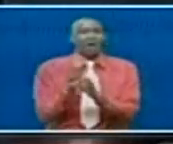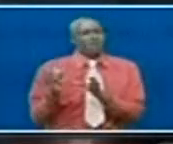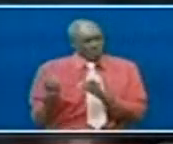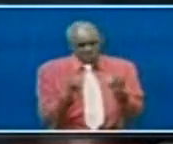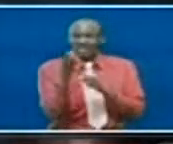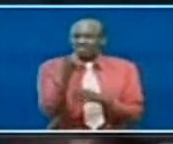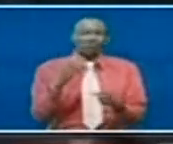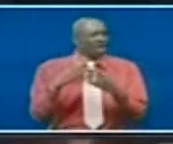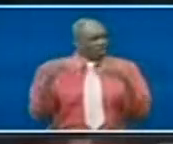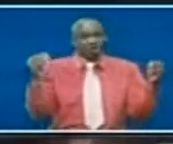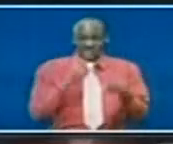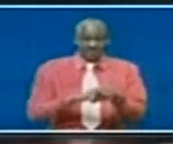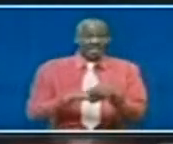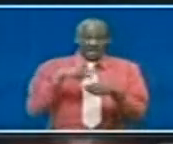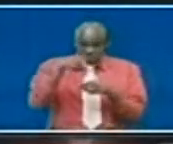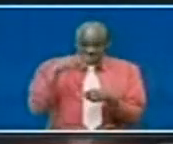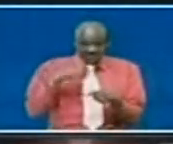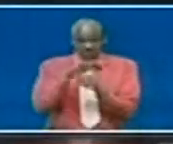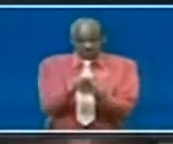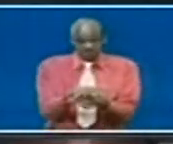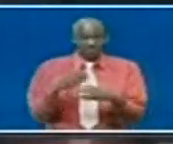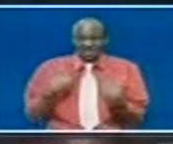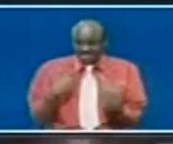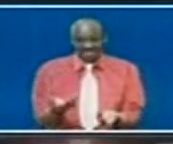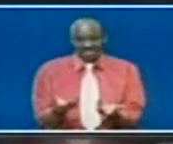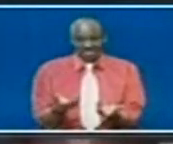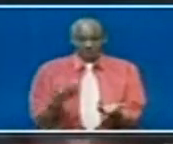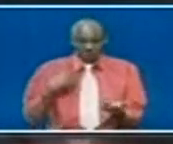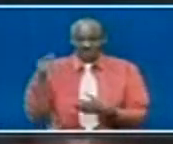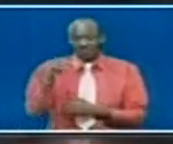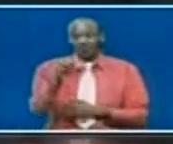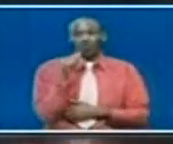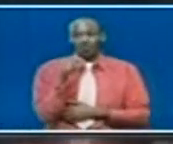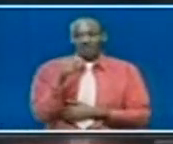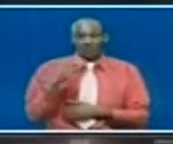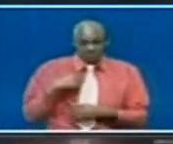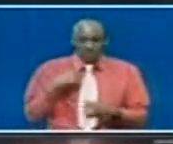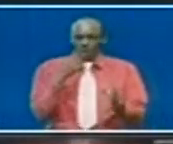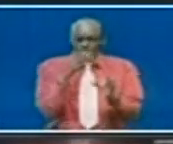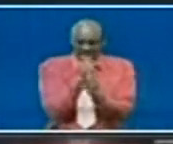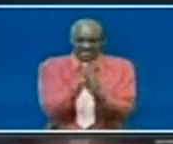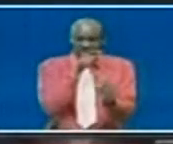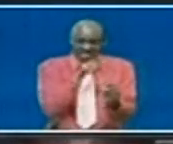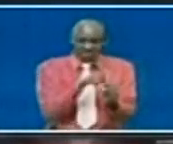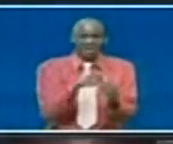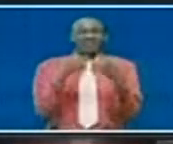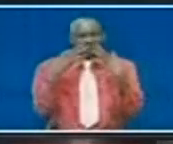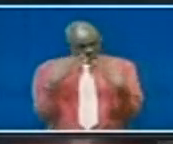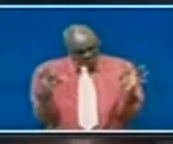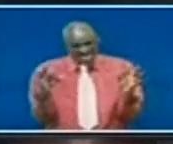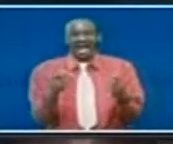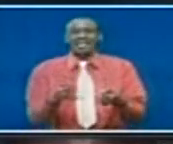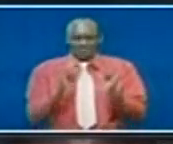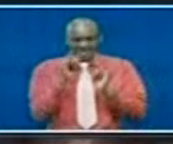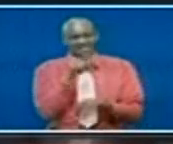time. So to put me under siege, and I come from an organization that is free and